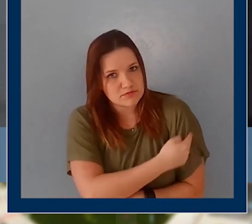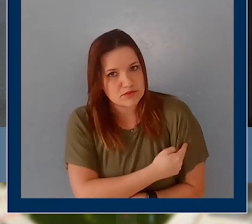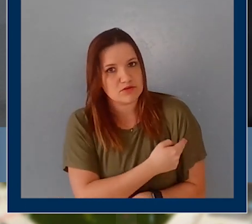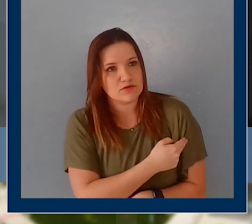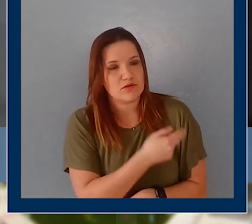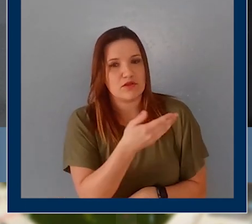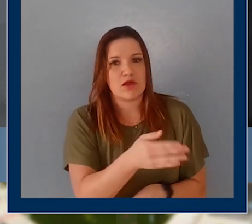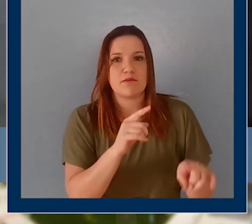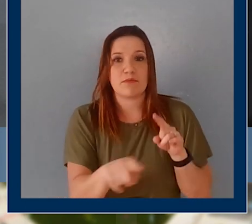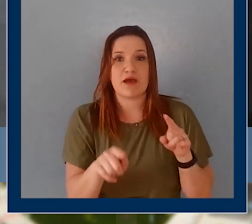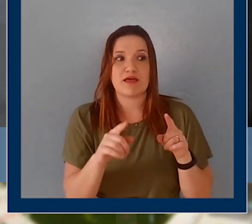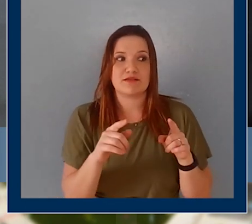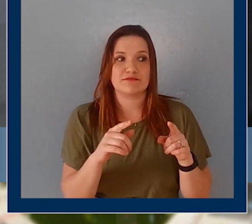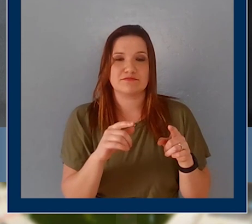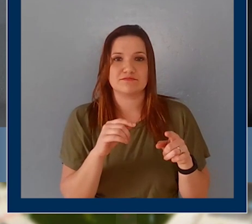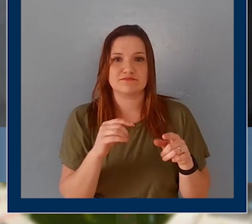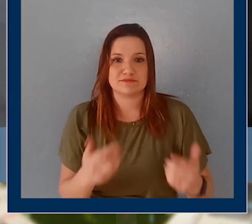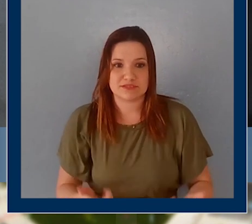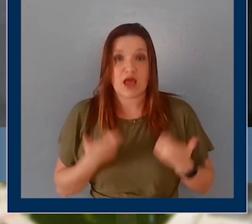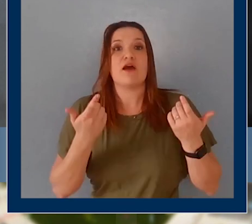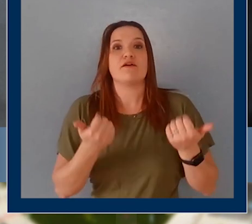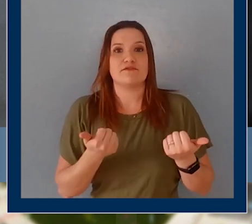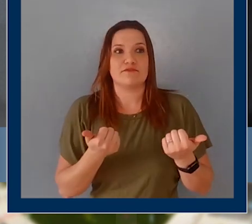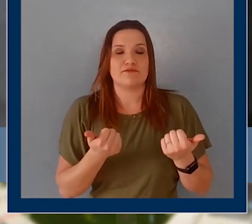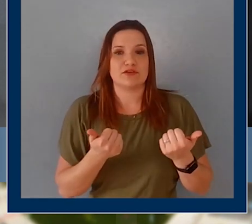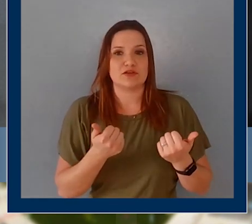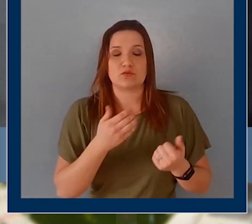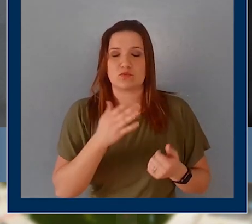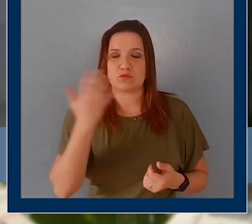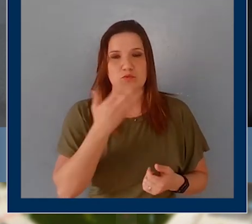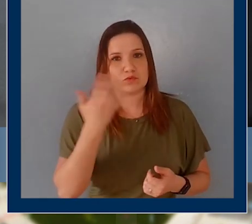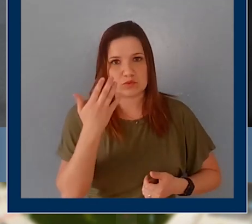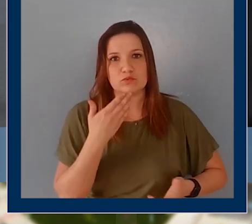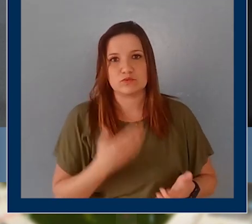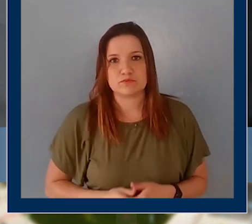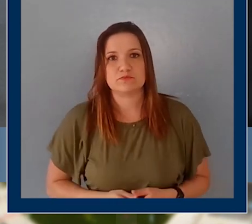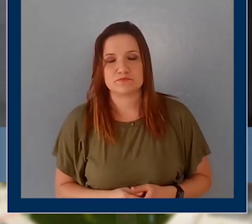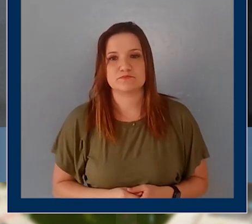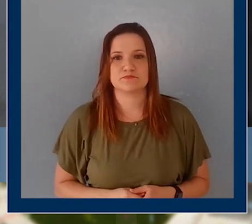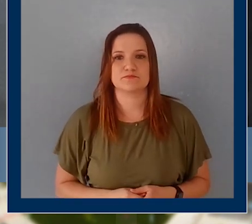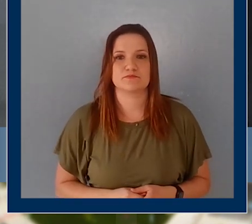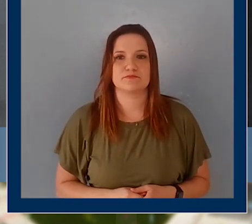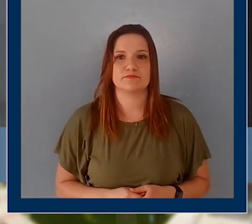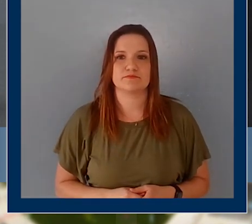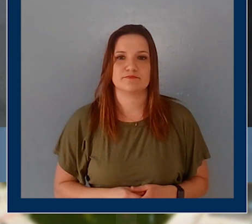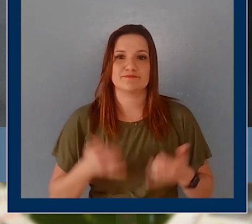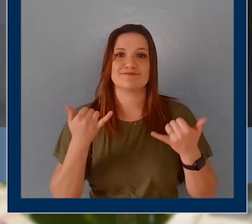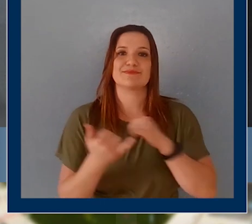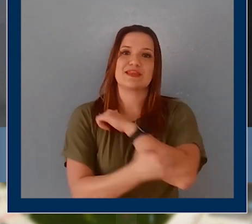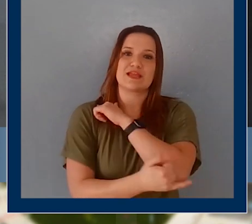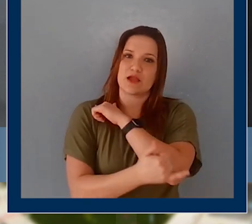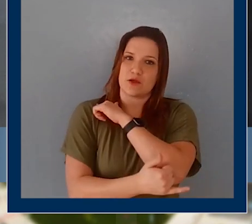between 18 and 49, and California has not seen a single COVID-related death in anybody younger than 17 years